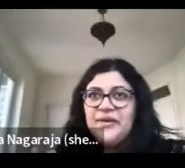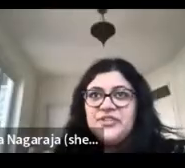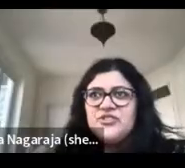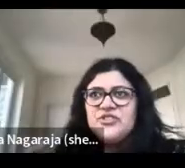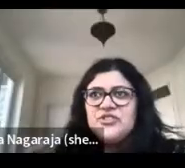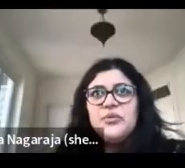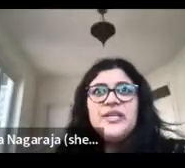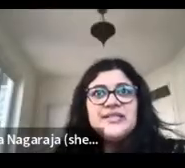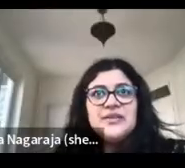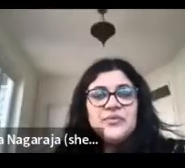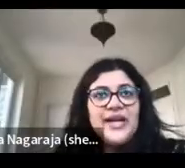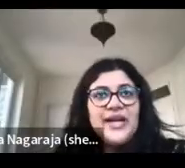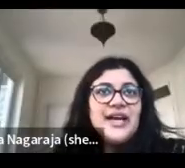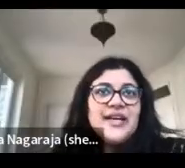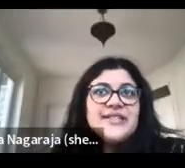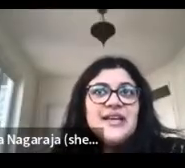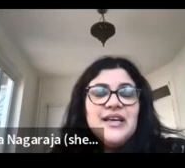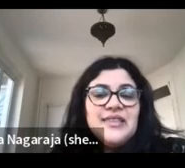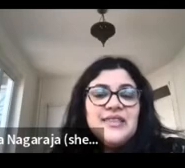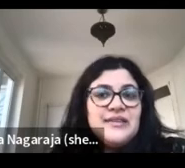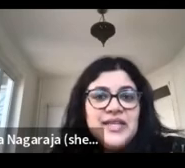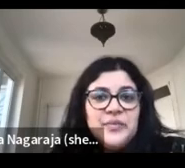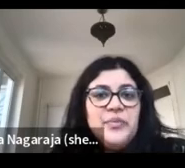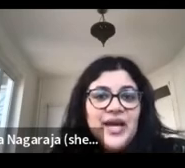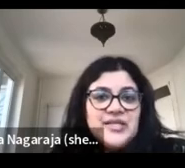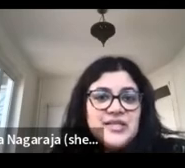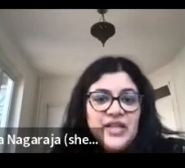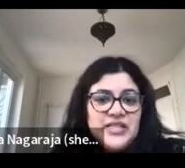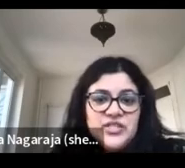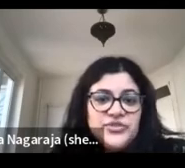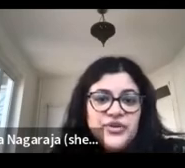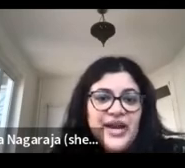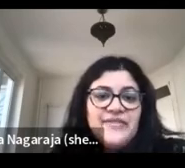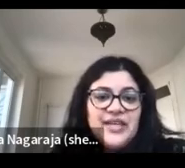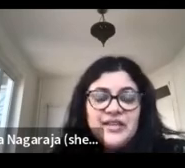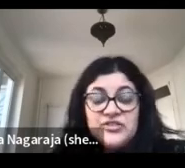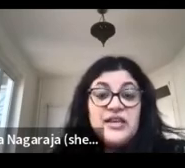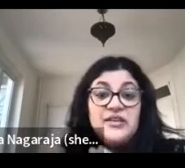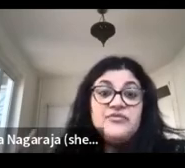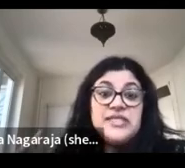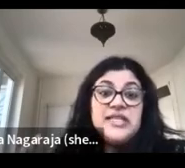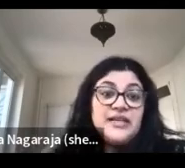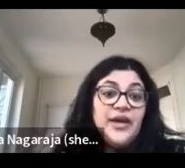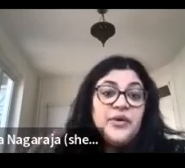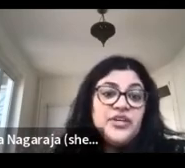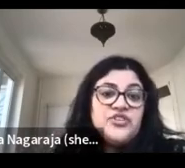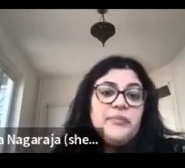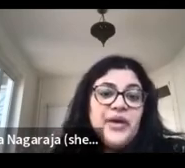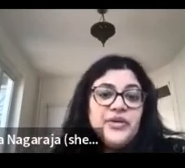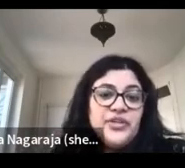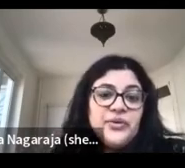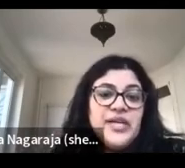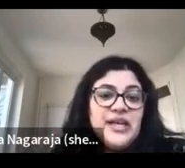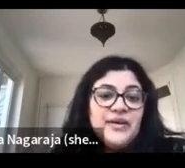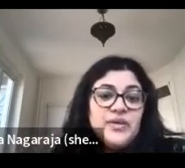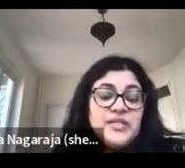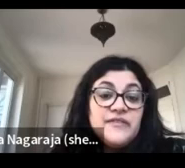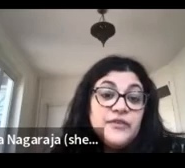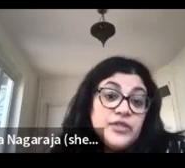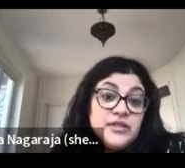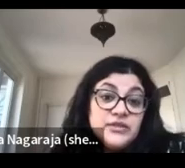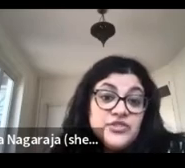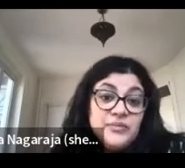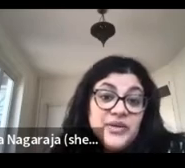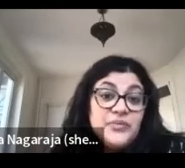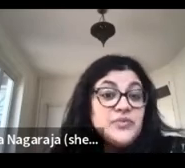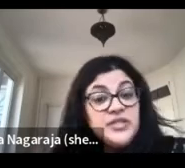walk around and just notice and recognize the impact that volunteers are having. They just kind of stand out and jump out at you. That wasn't the